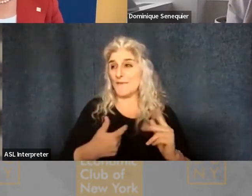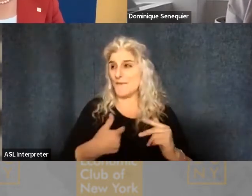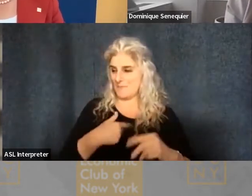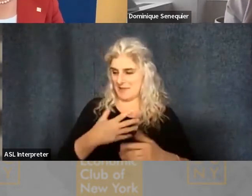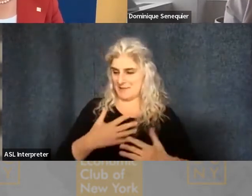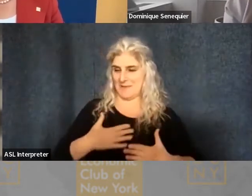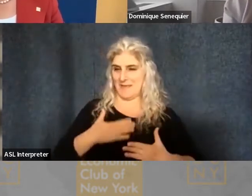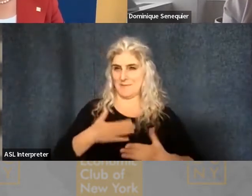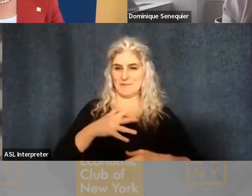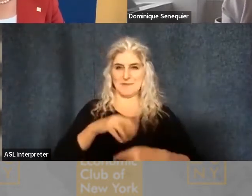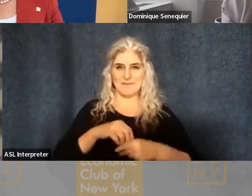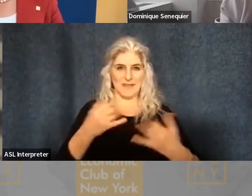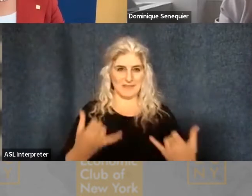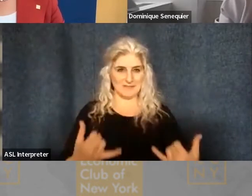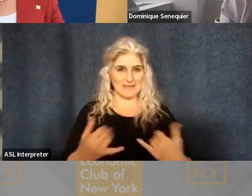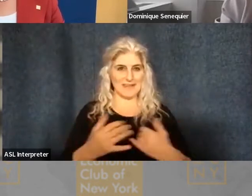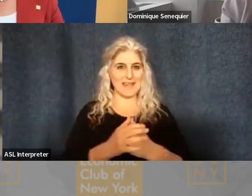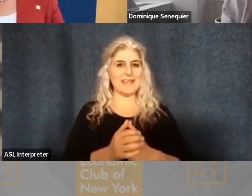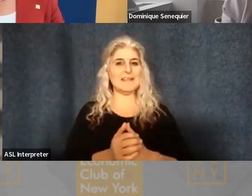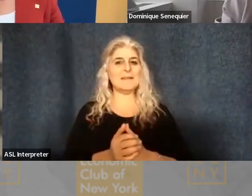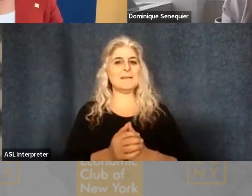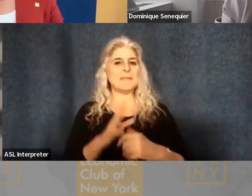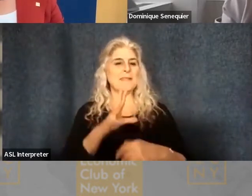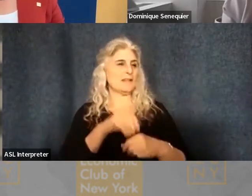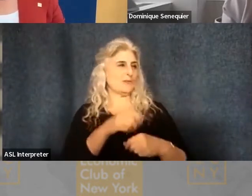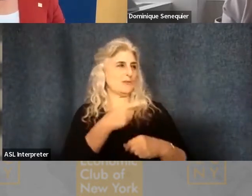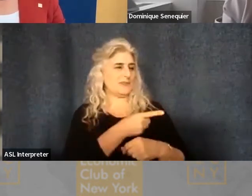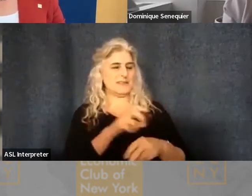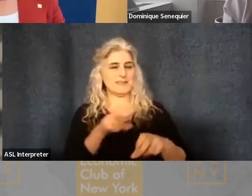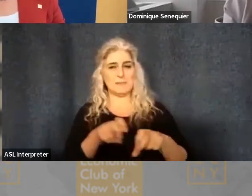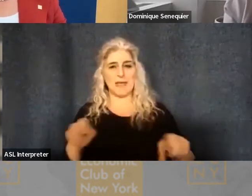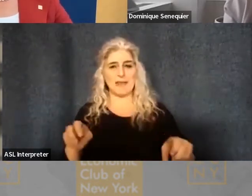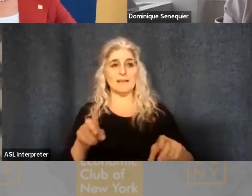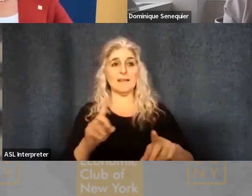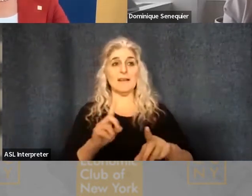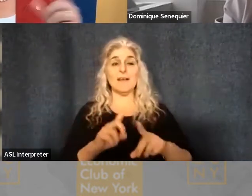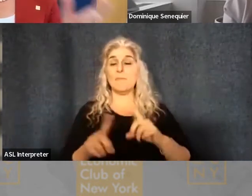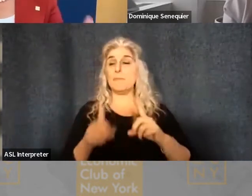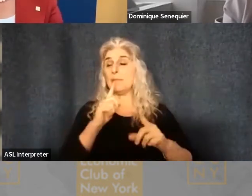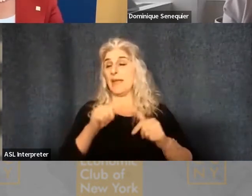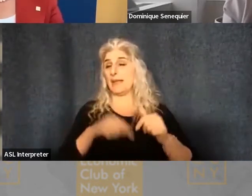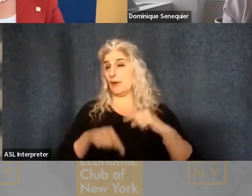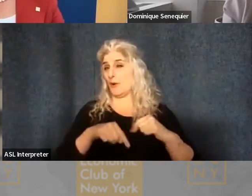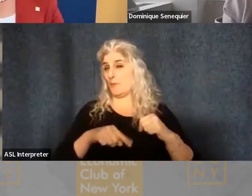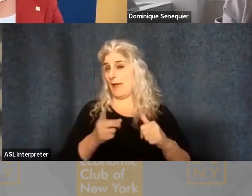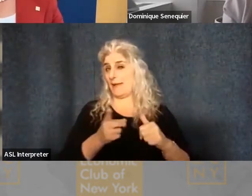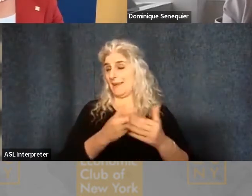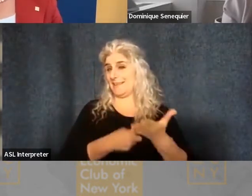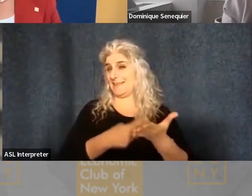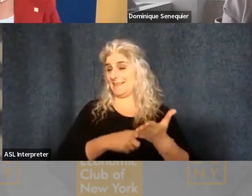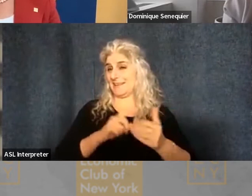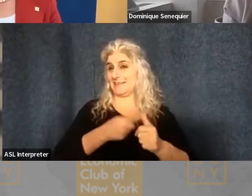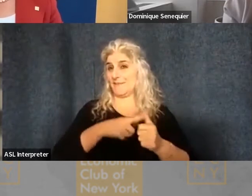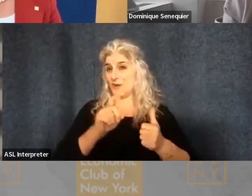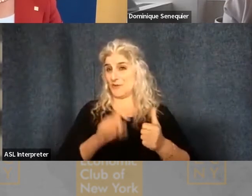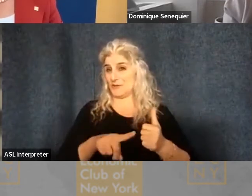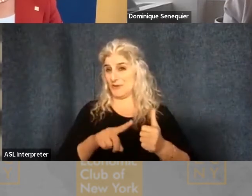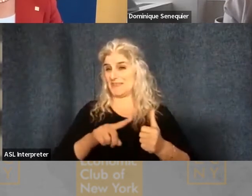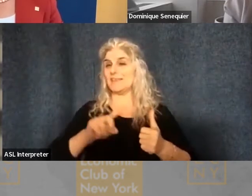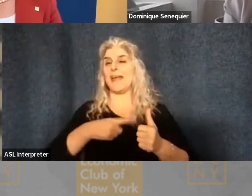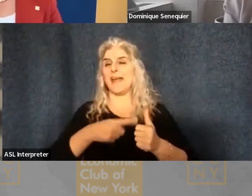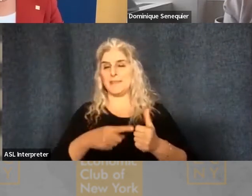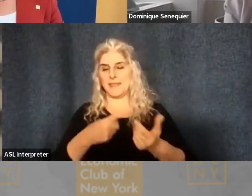So with Janice and Dominique. Maybe if I can just address the first question first and then get into the second question that you asked. And